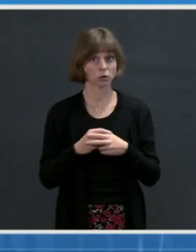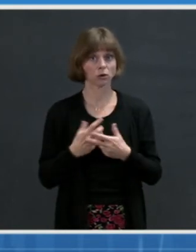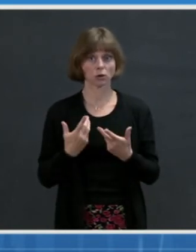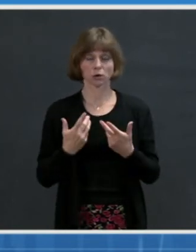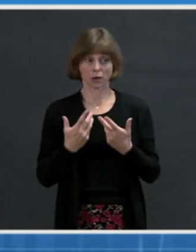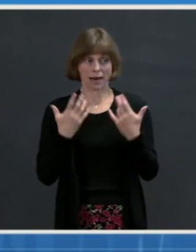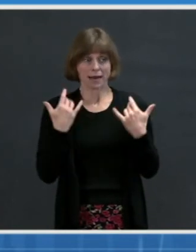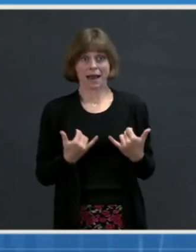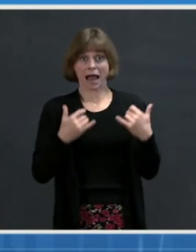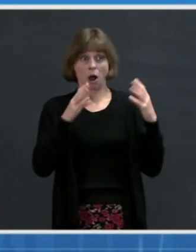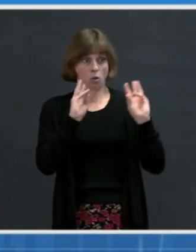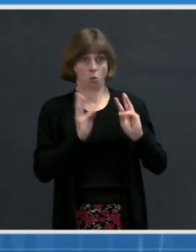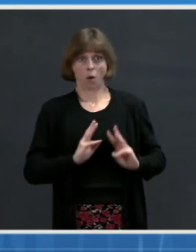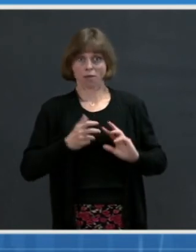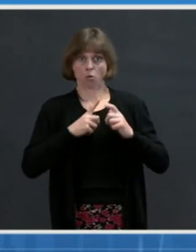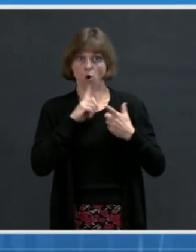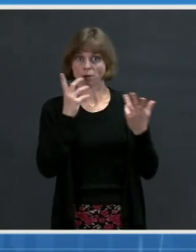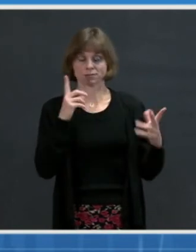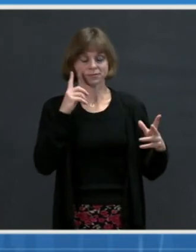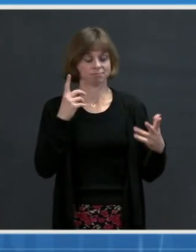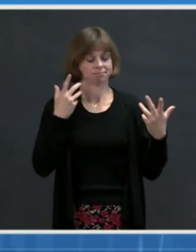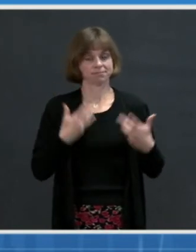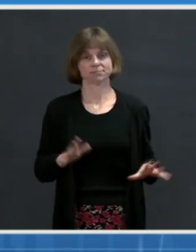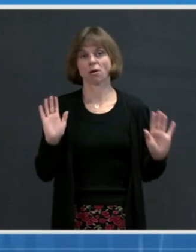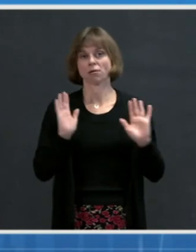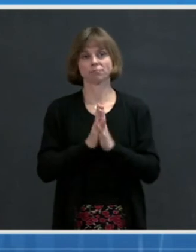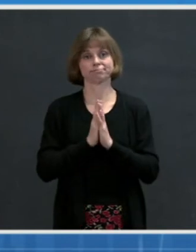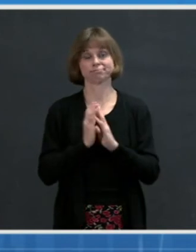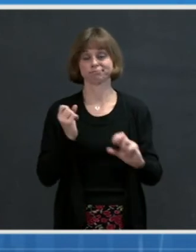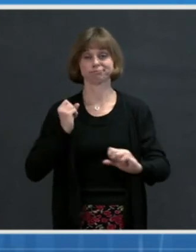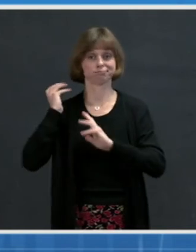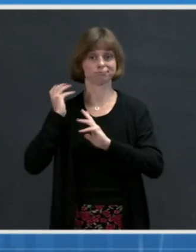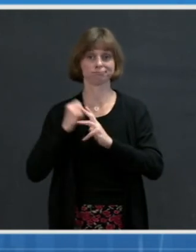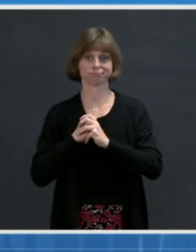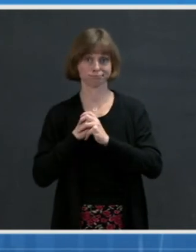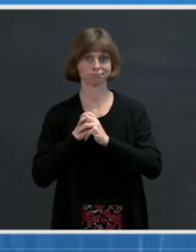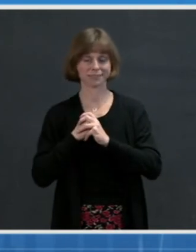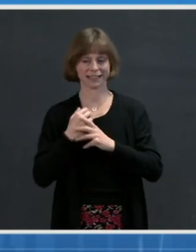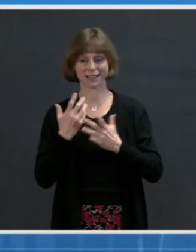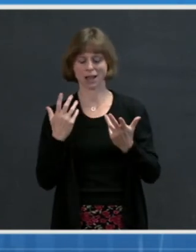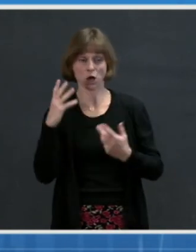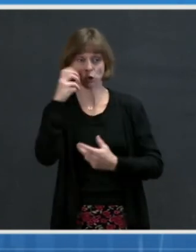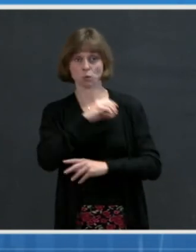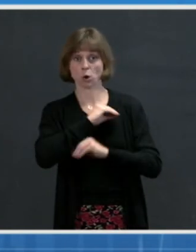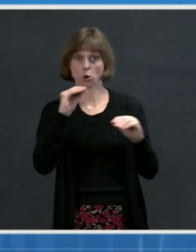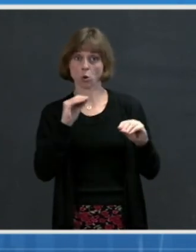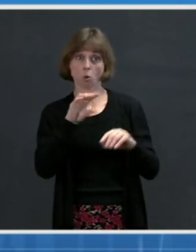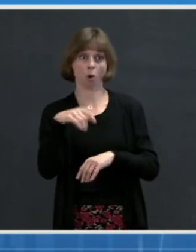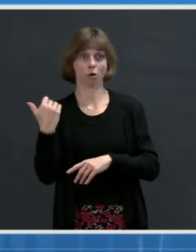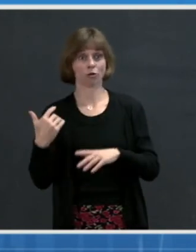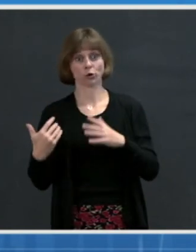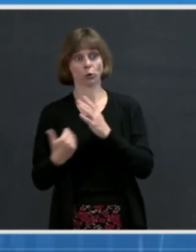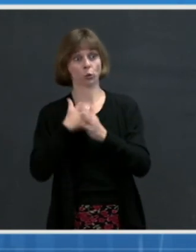weather issues are largely behind us and absent any other type of weather or unexpected event.